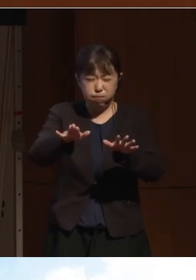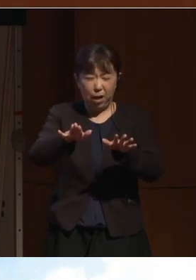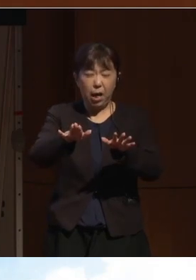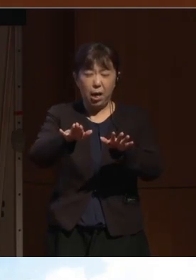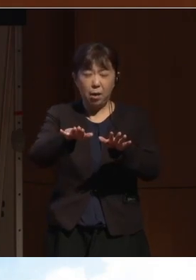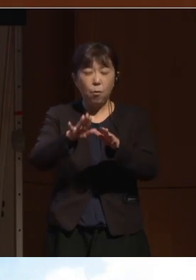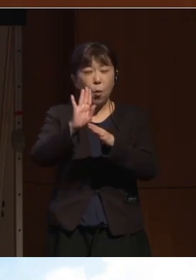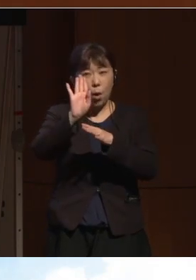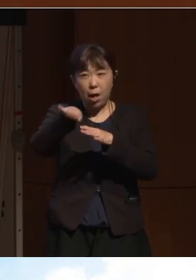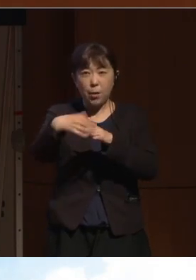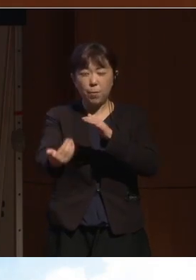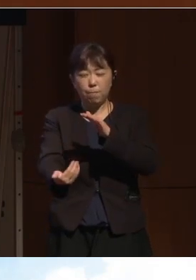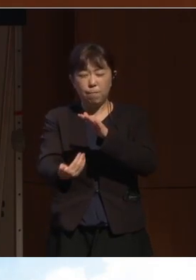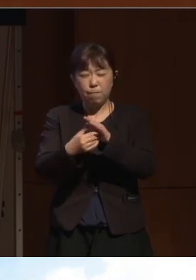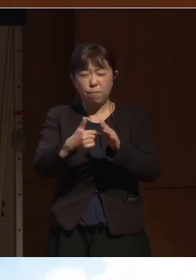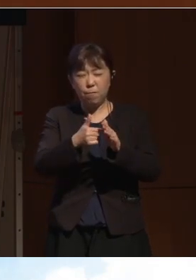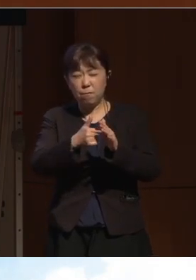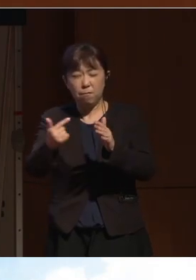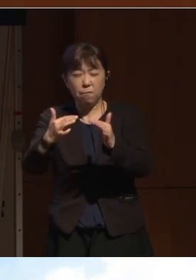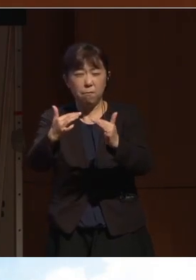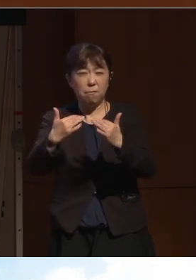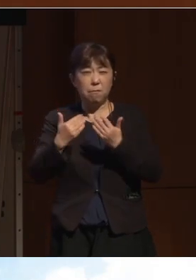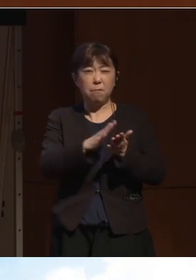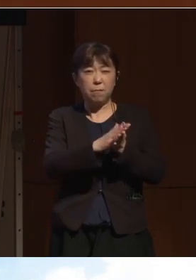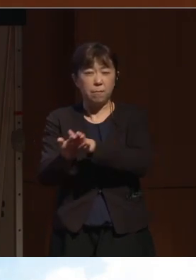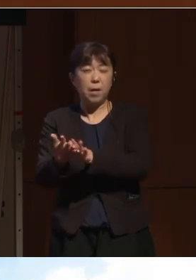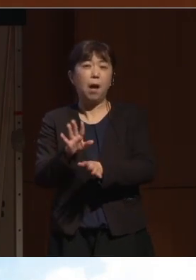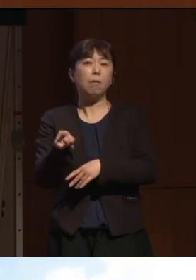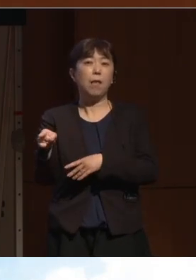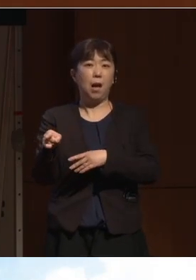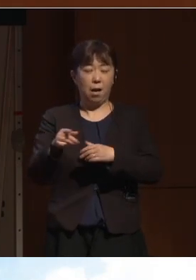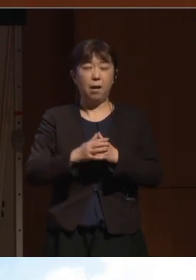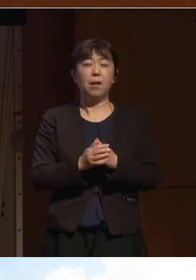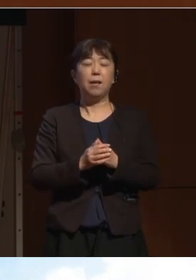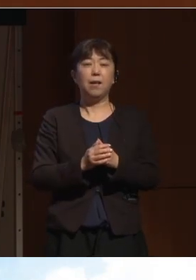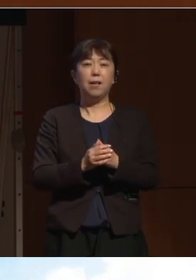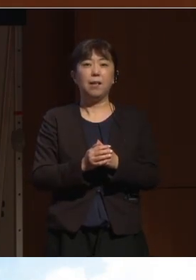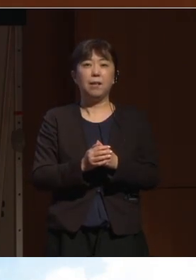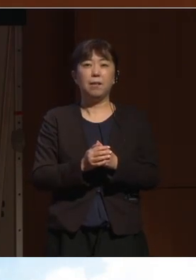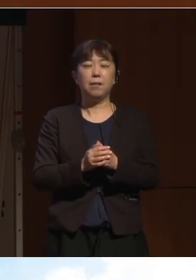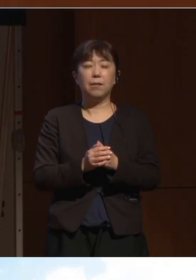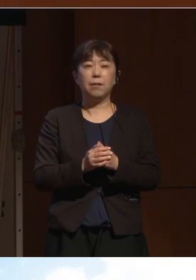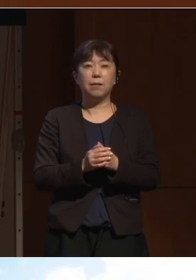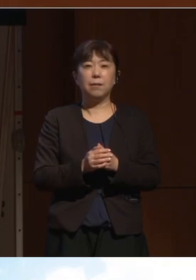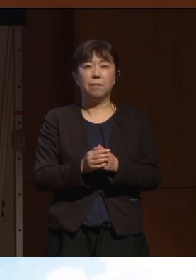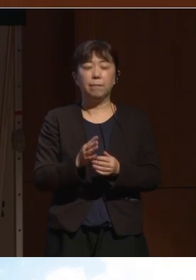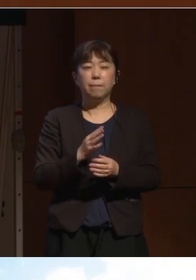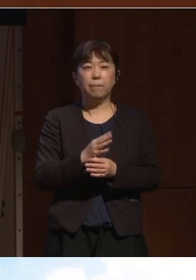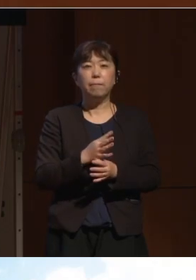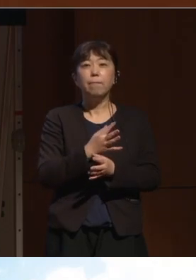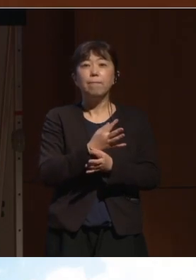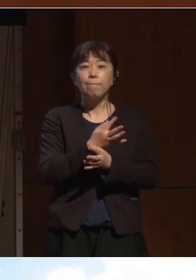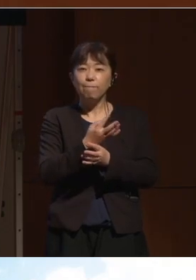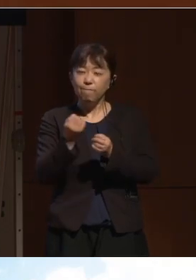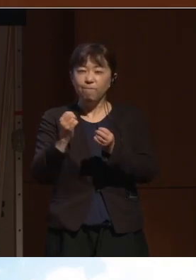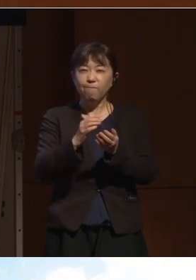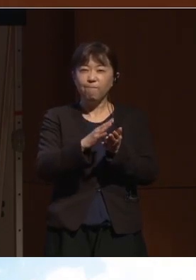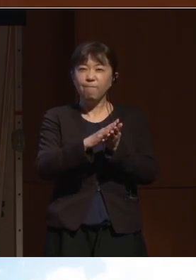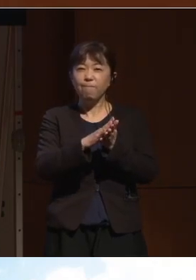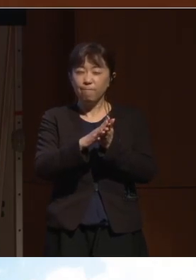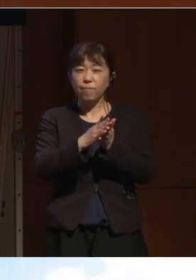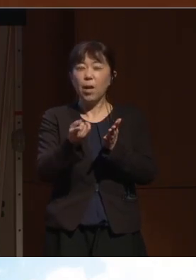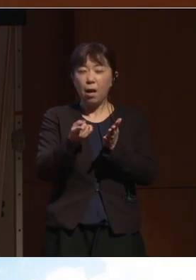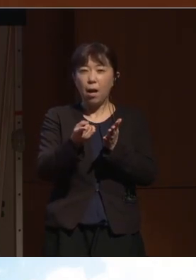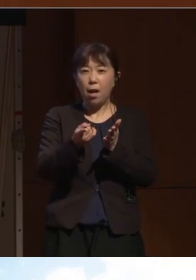larger epidemics, places where we can really significantly apply the learning from the pandemic. Science has, since at